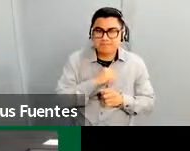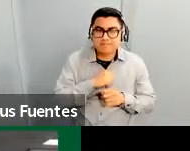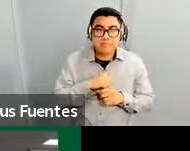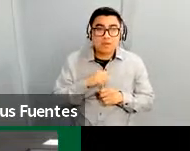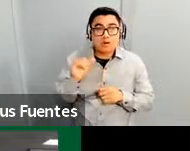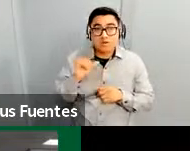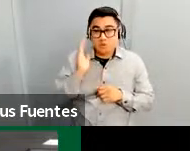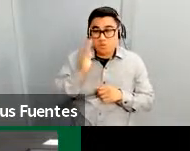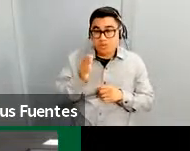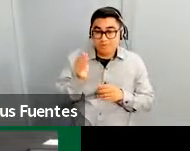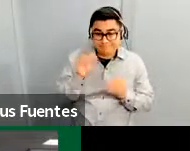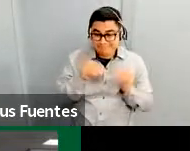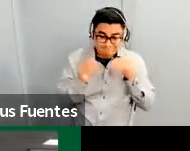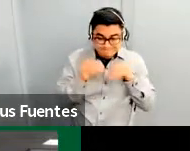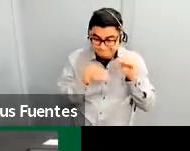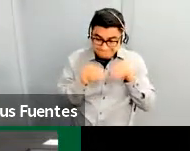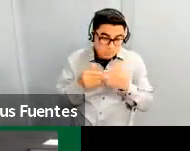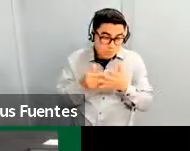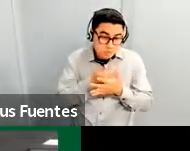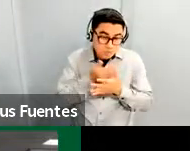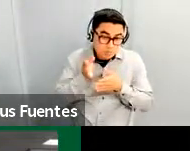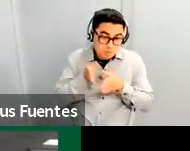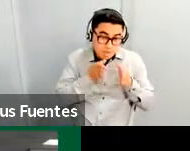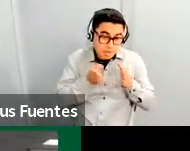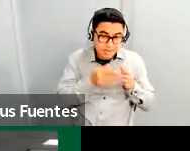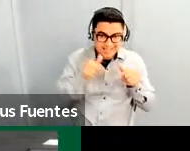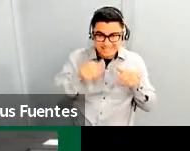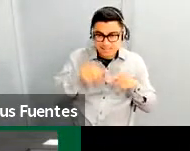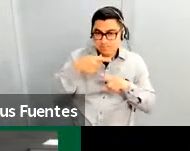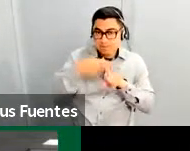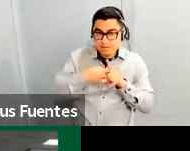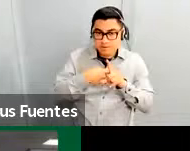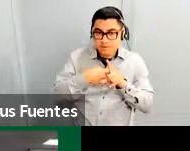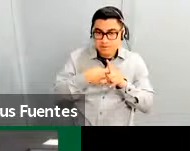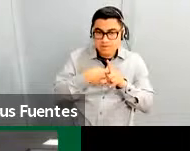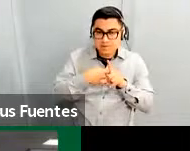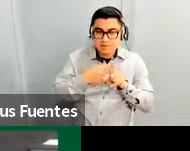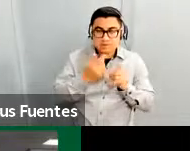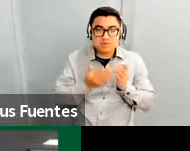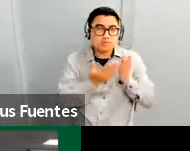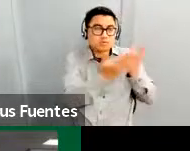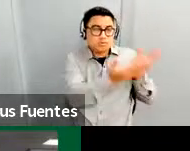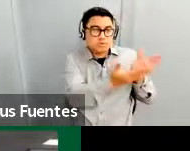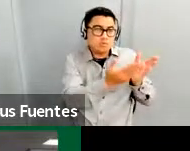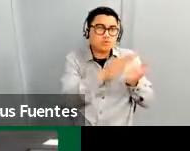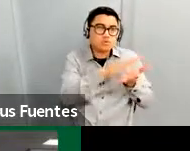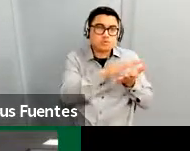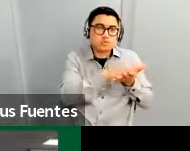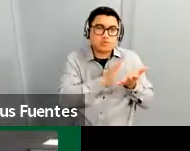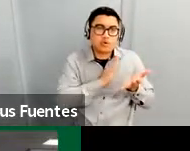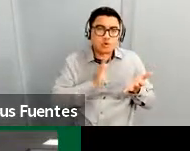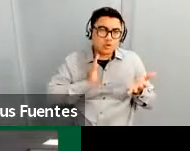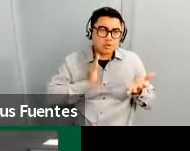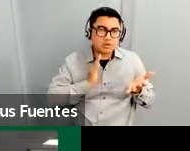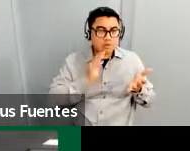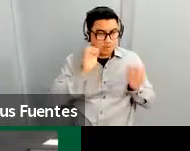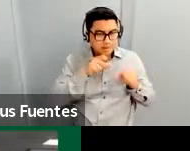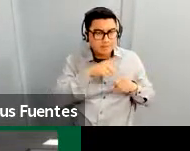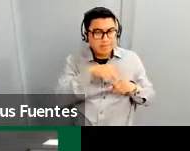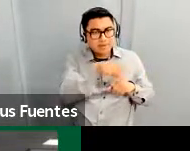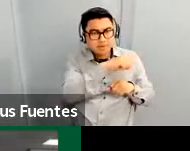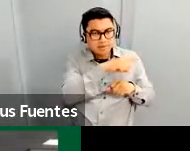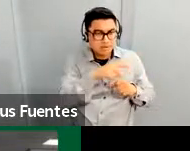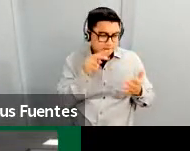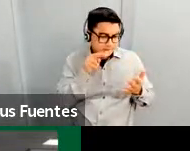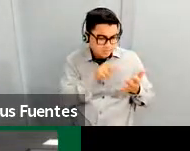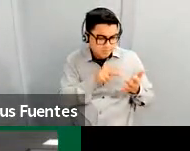getting that this month to our school board to look at just as an initial view. We'll also send it back out